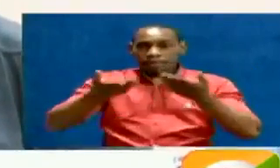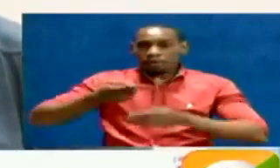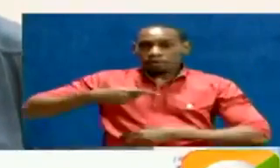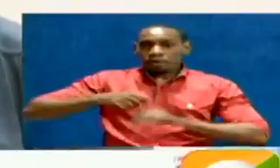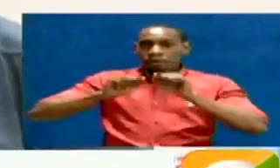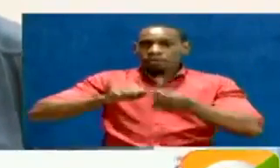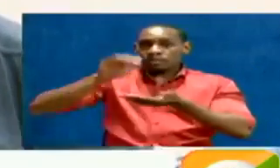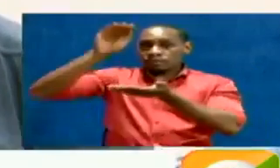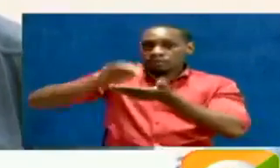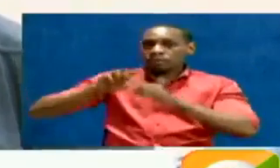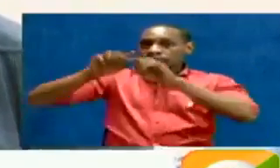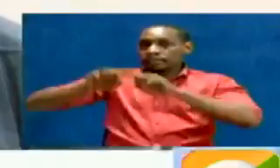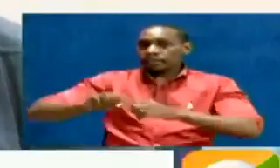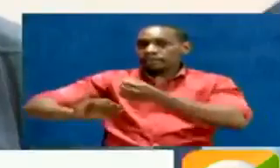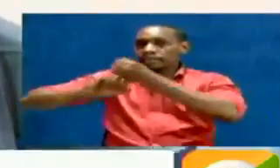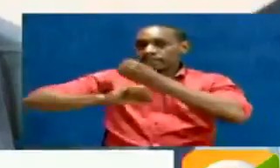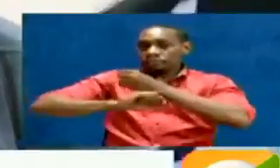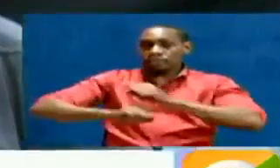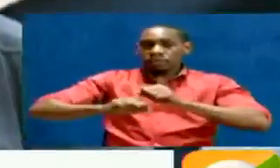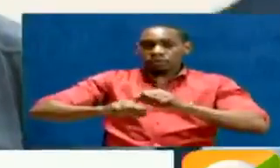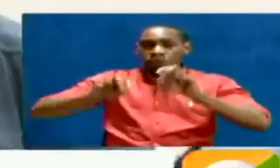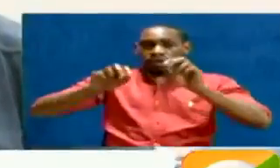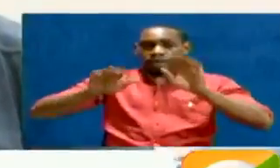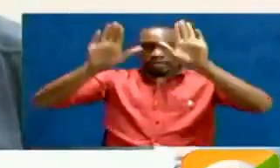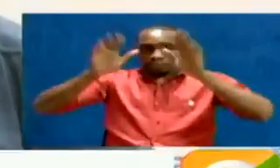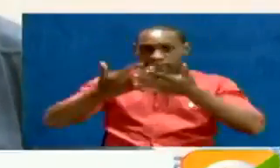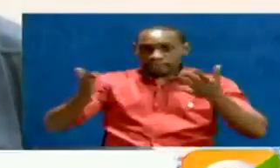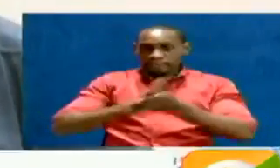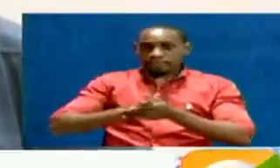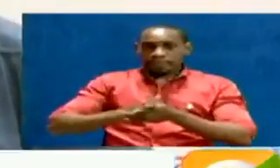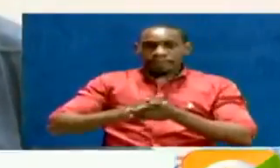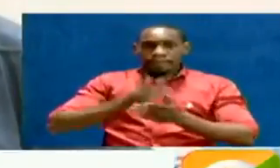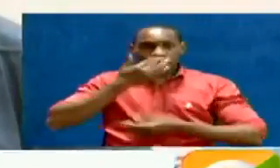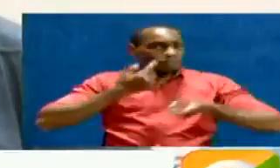can reduce dependence on donors on such critical matters. We need to look